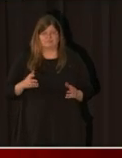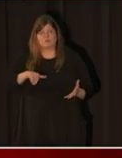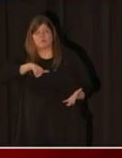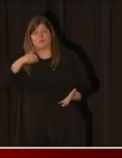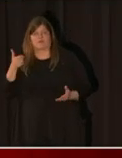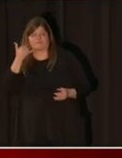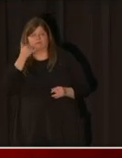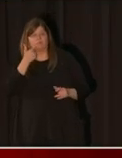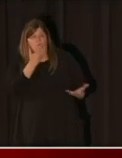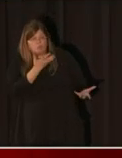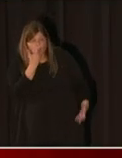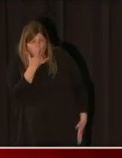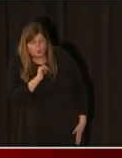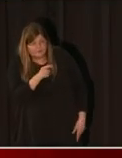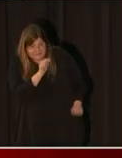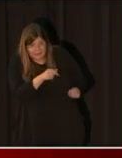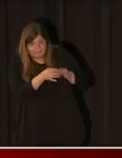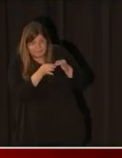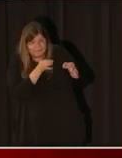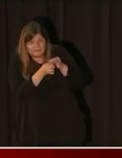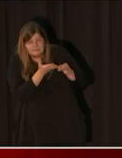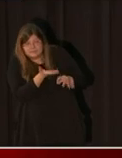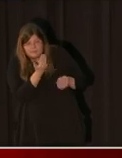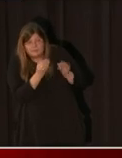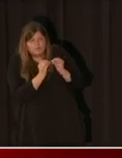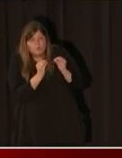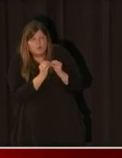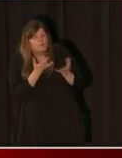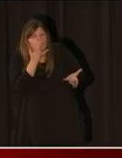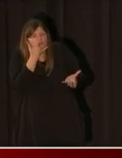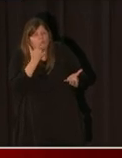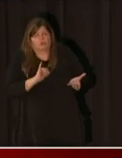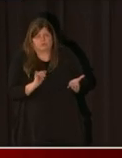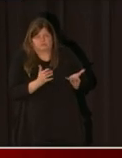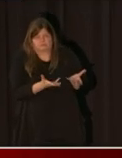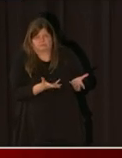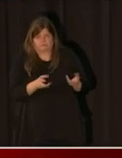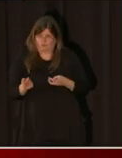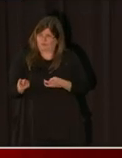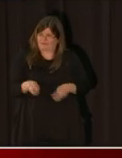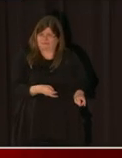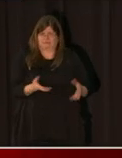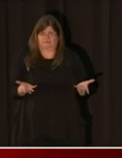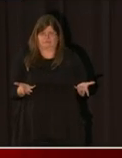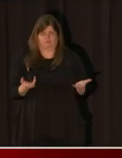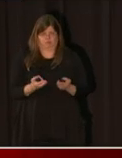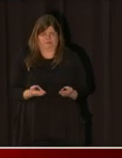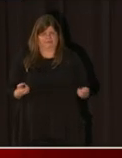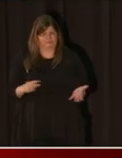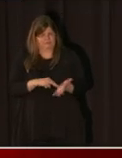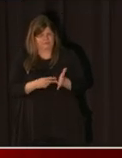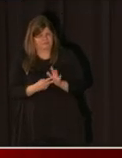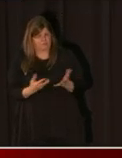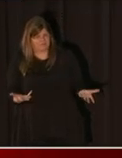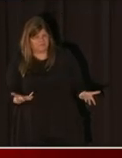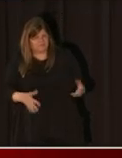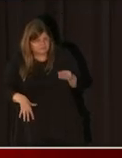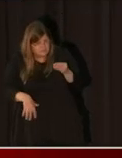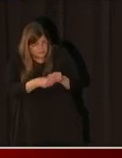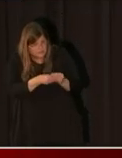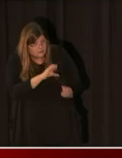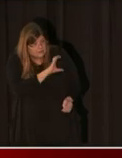little further what exactly that looks like in regards to shifting resources? Does that mean additional officers there? We know some of